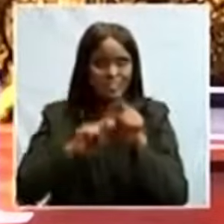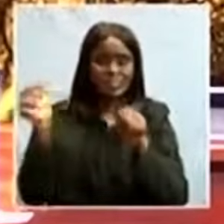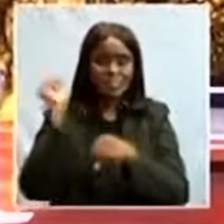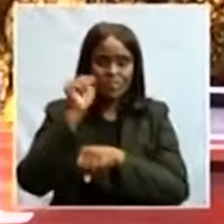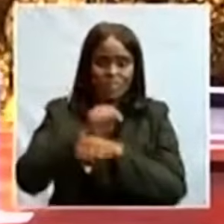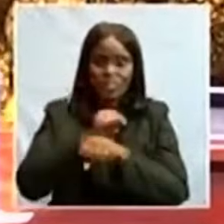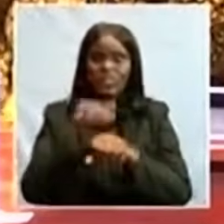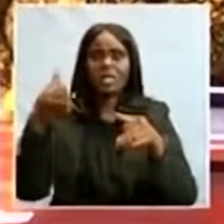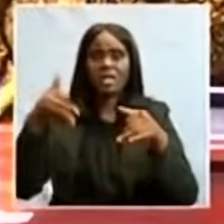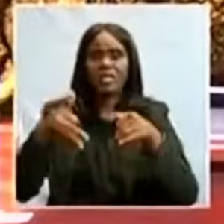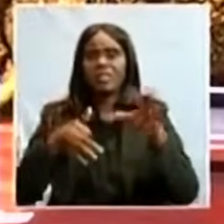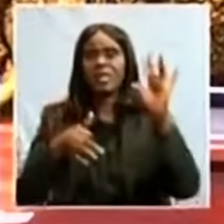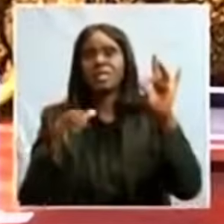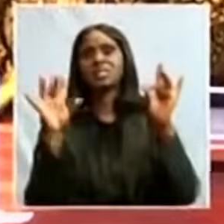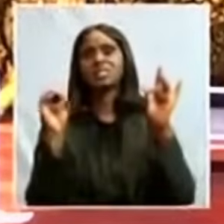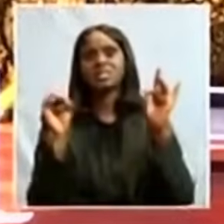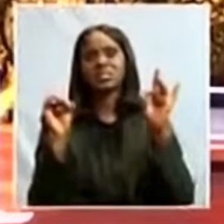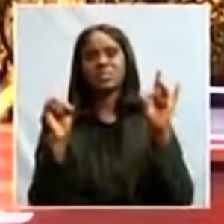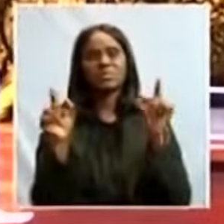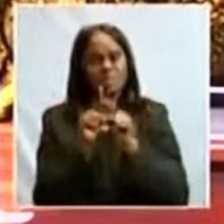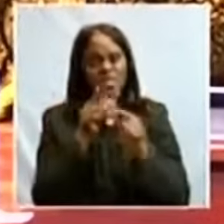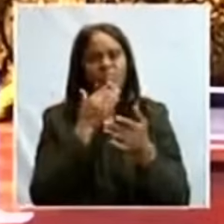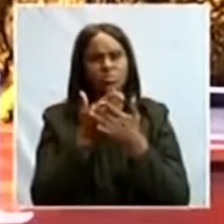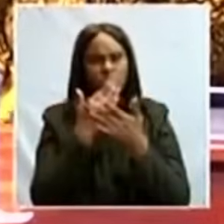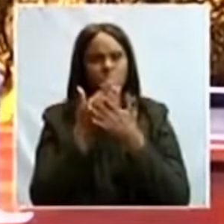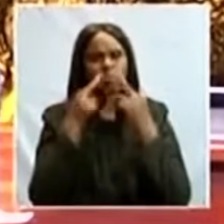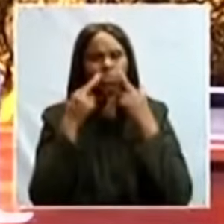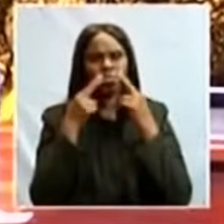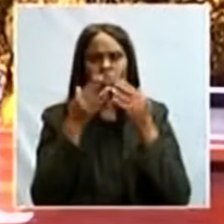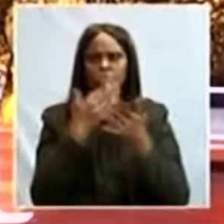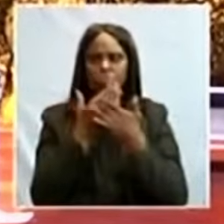by that margin, 8-0. Those are achievements, Madam Speaker.